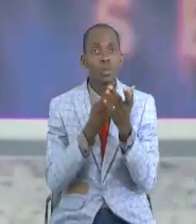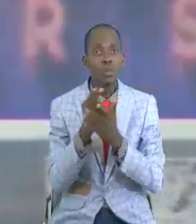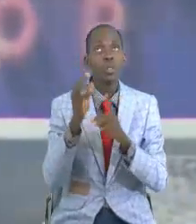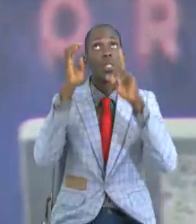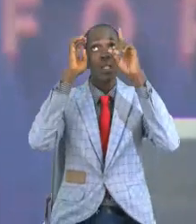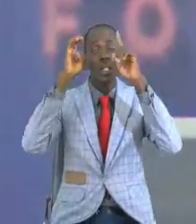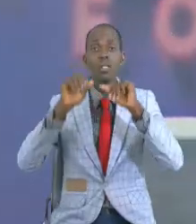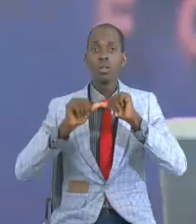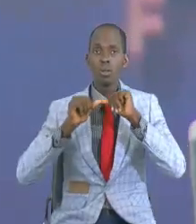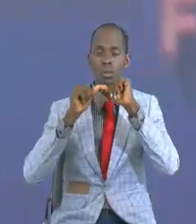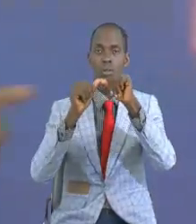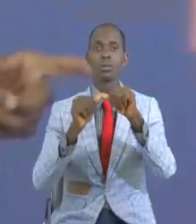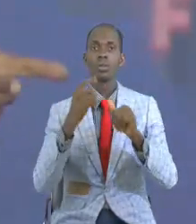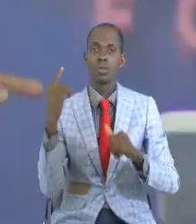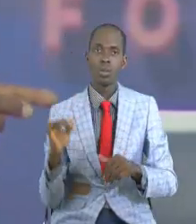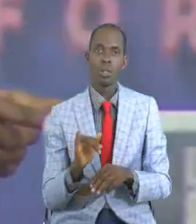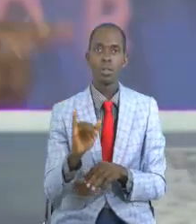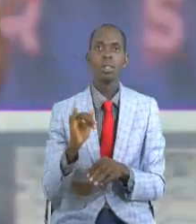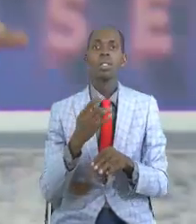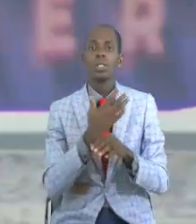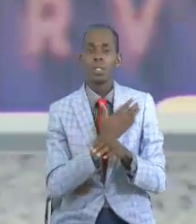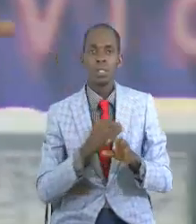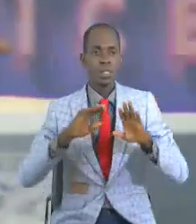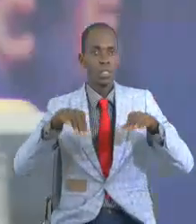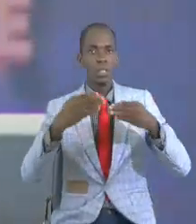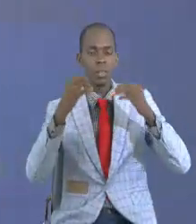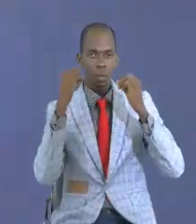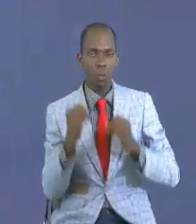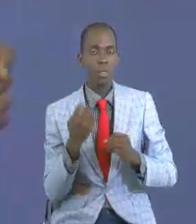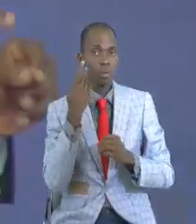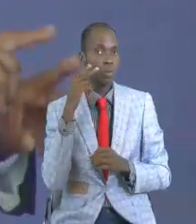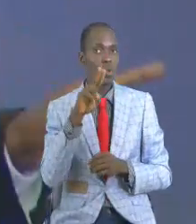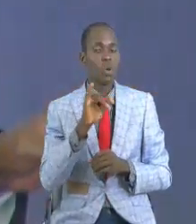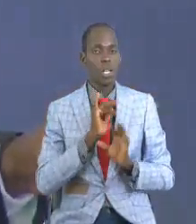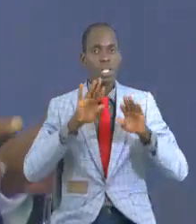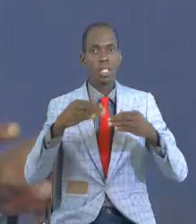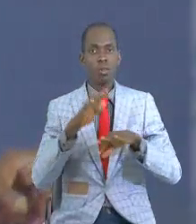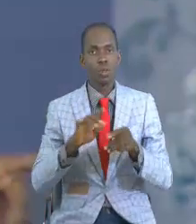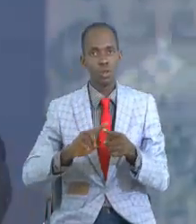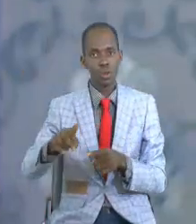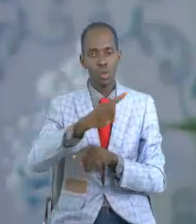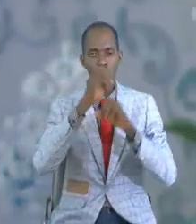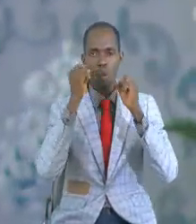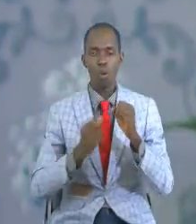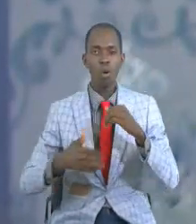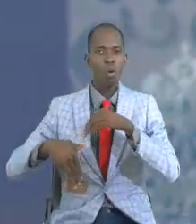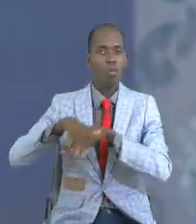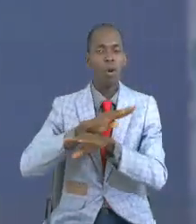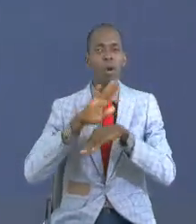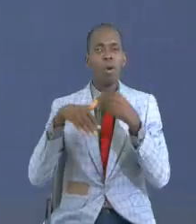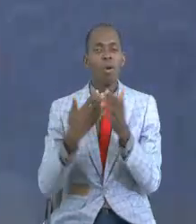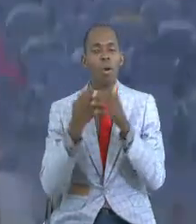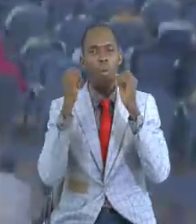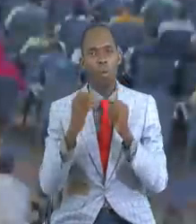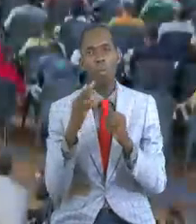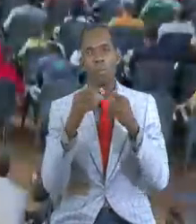ever. He says, sanctify, through he give them power. Behold, I give unto you power over all the power of the enemy,